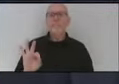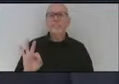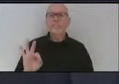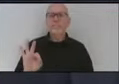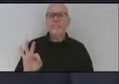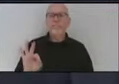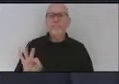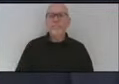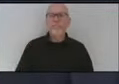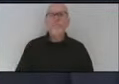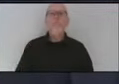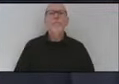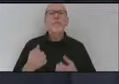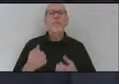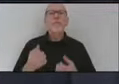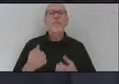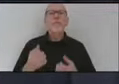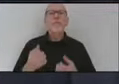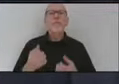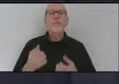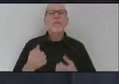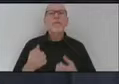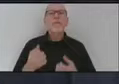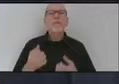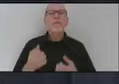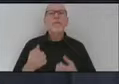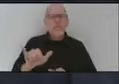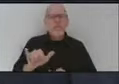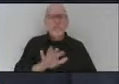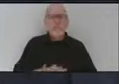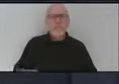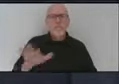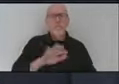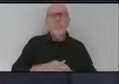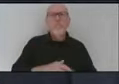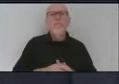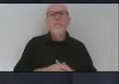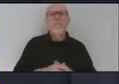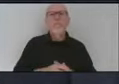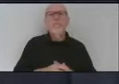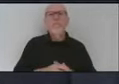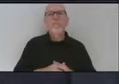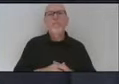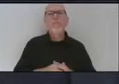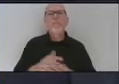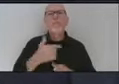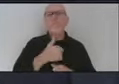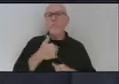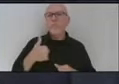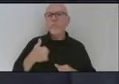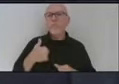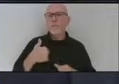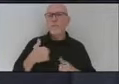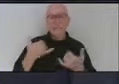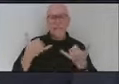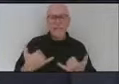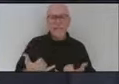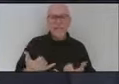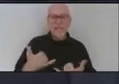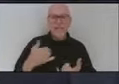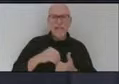Like many states across the country, we are in the midst of a second